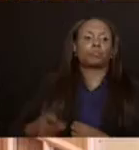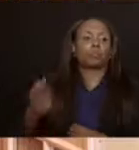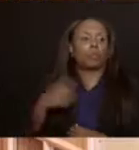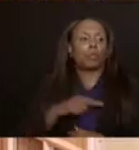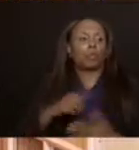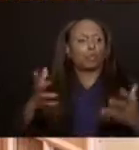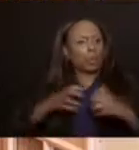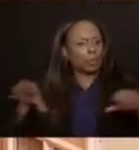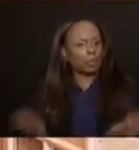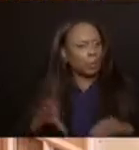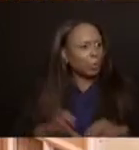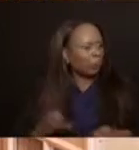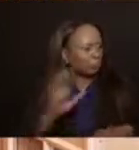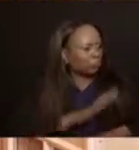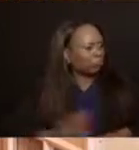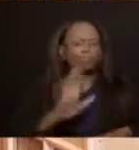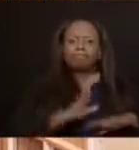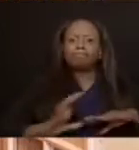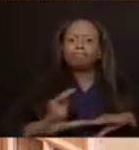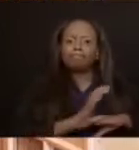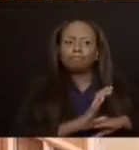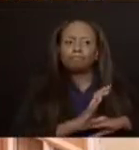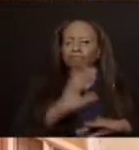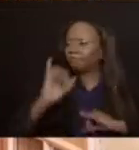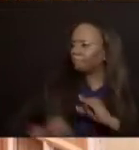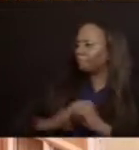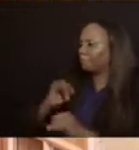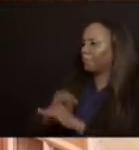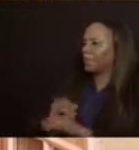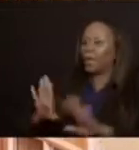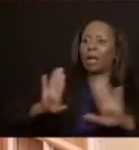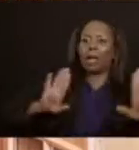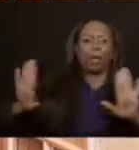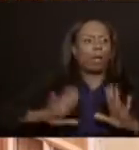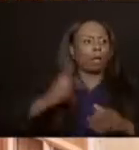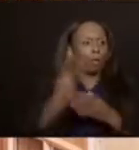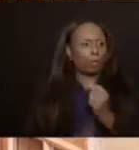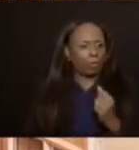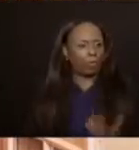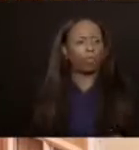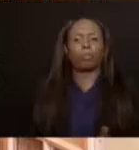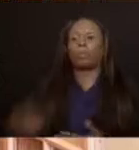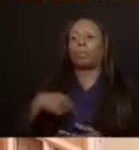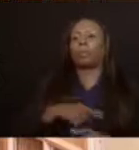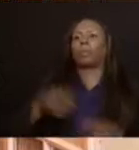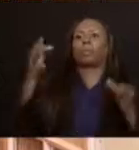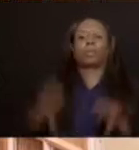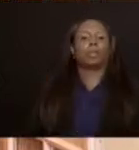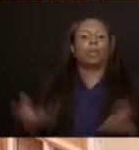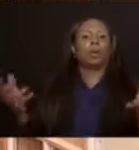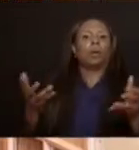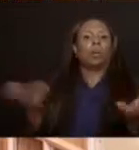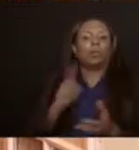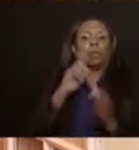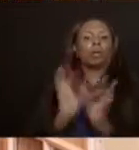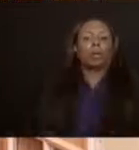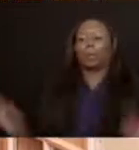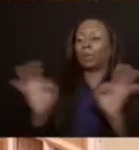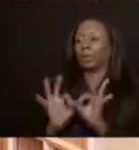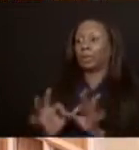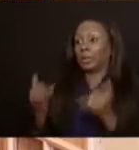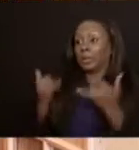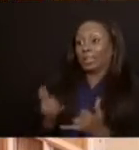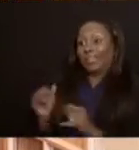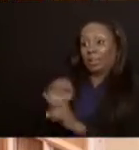and internationally, but we've also deconstructed our problems and determined what is necessary for them. In this